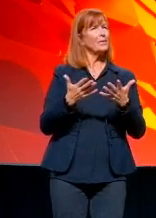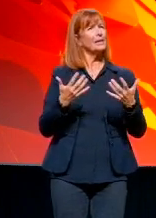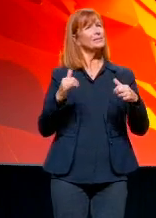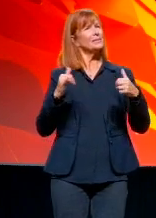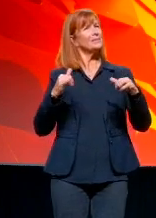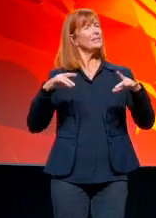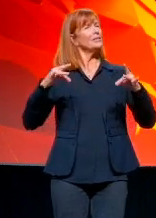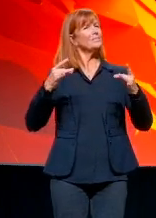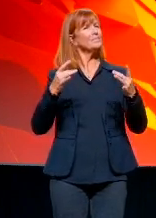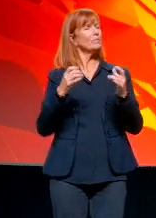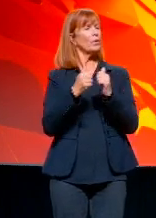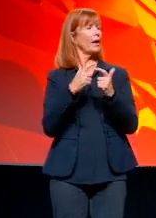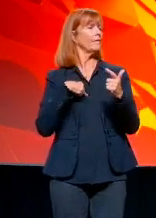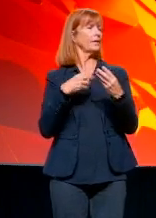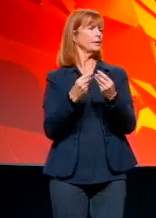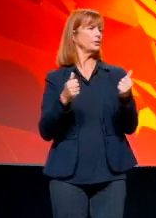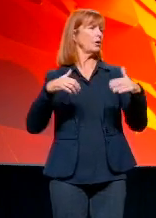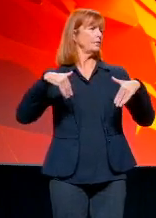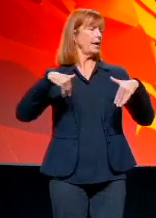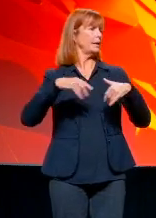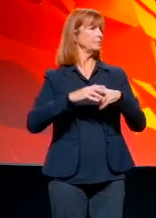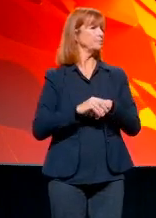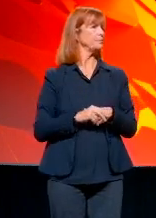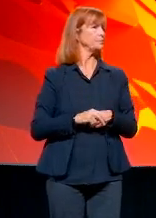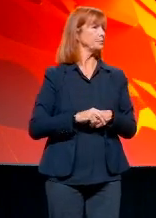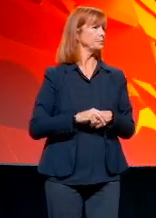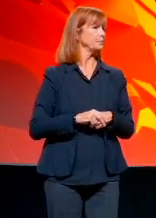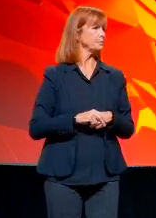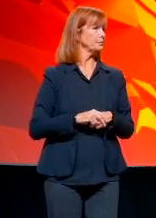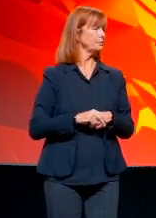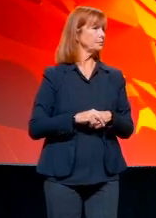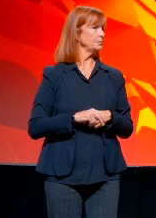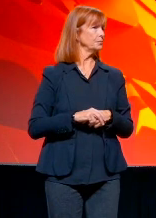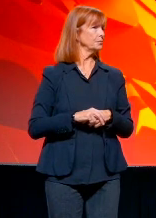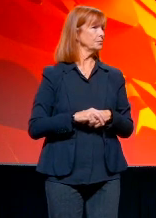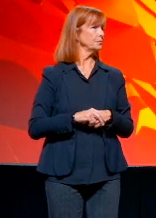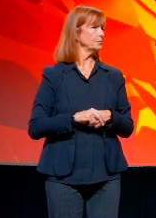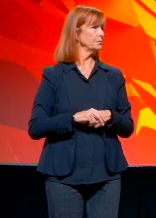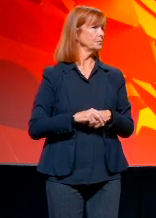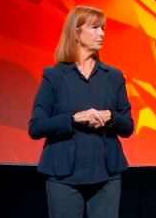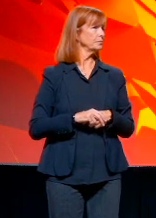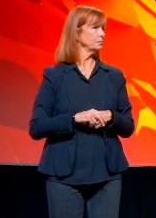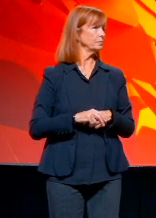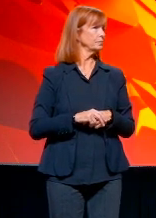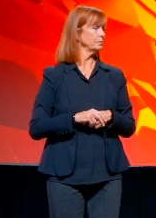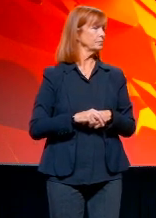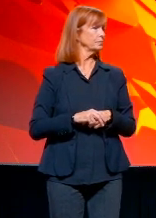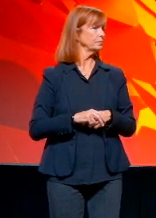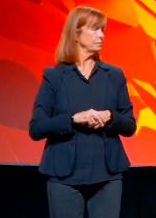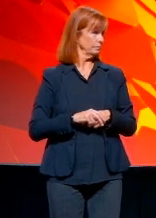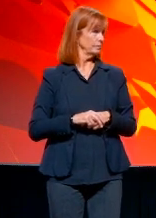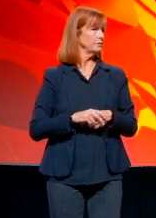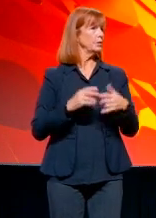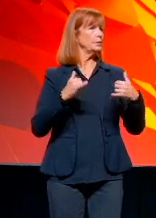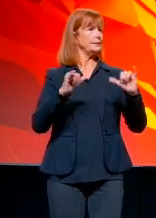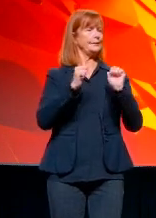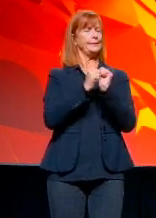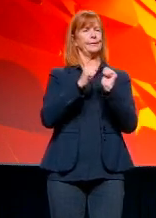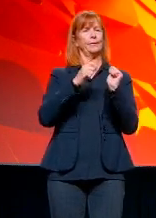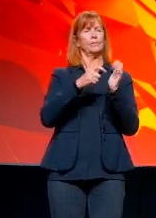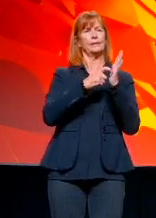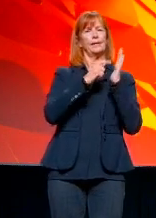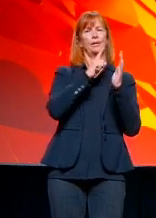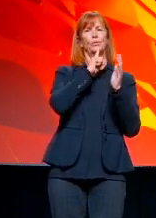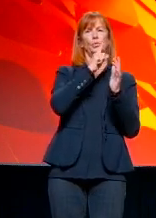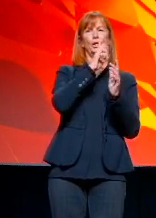to simulate, that involve liquid or smoke and other things. So we still need some real-world data to